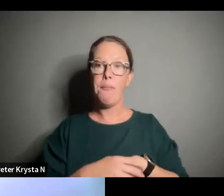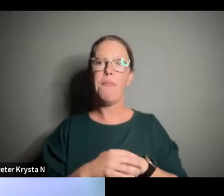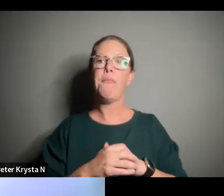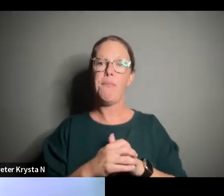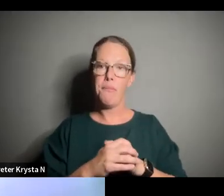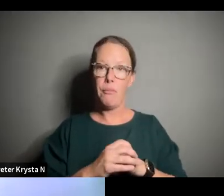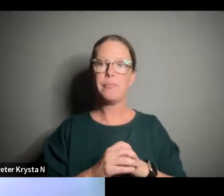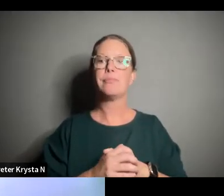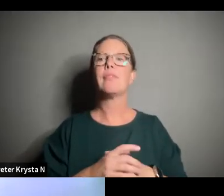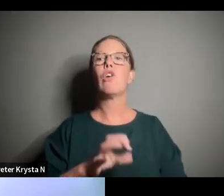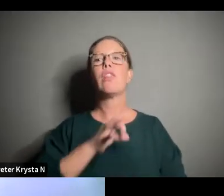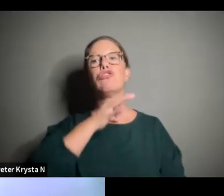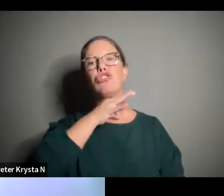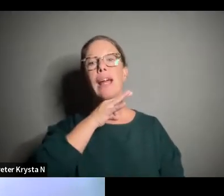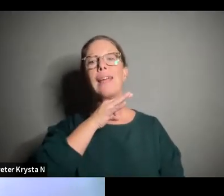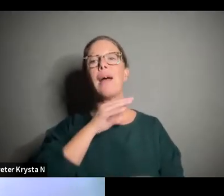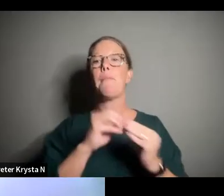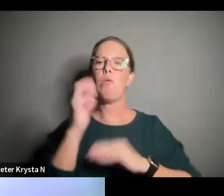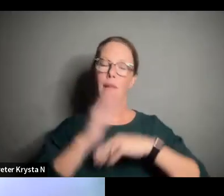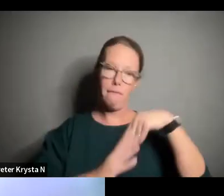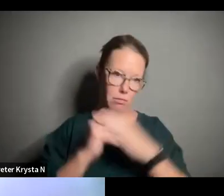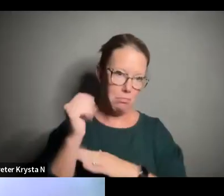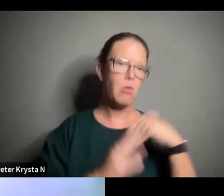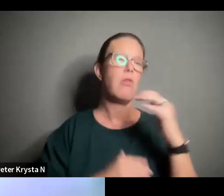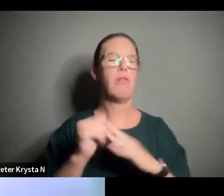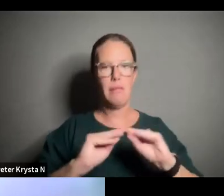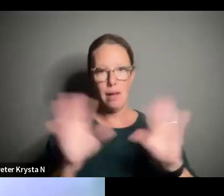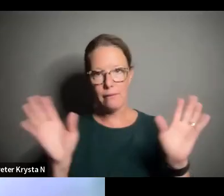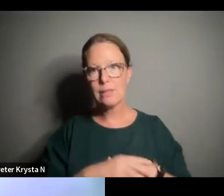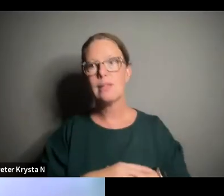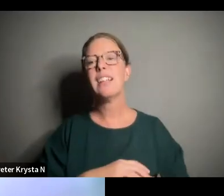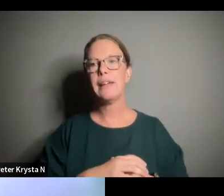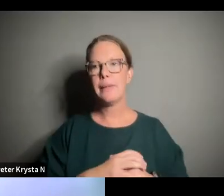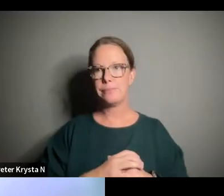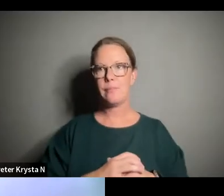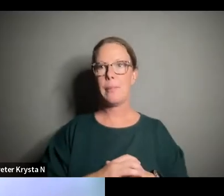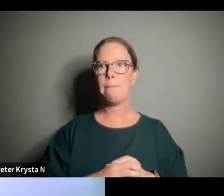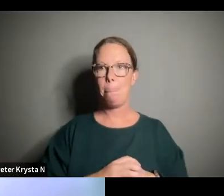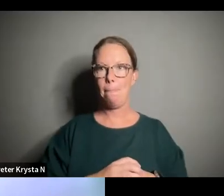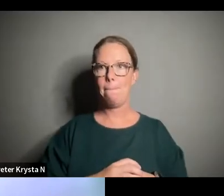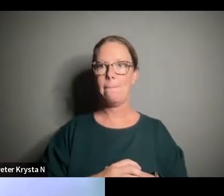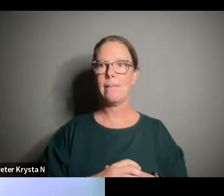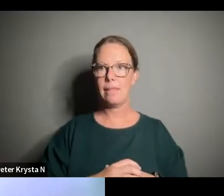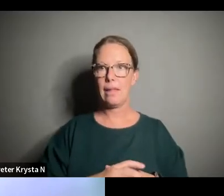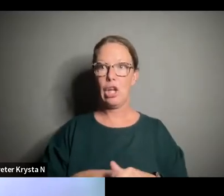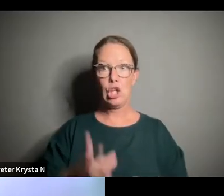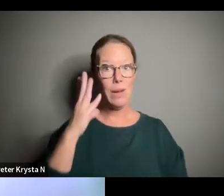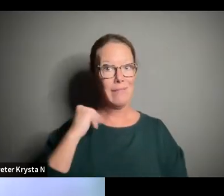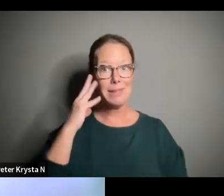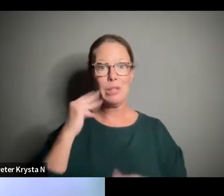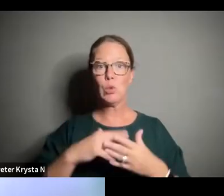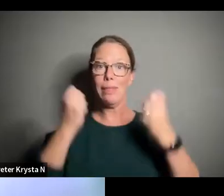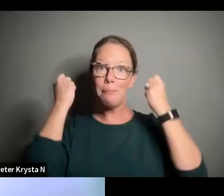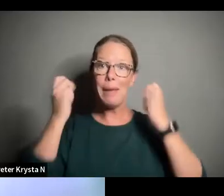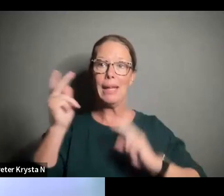of the trach, it's so much more comfortable. So what that you have this experience with a vast amount of